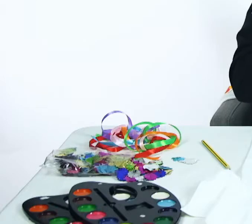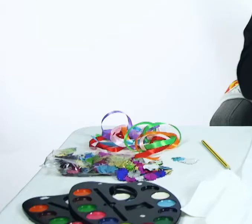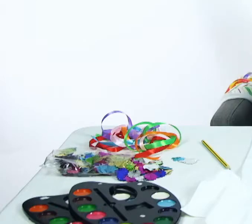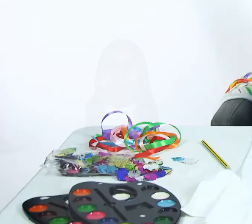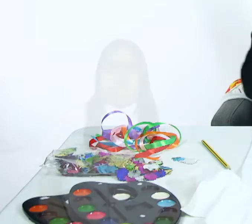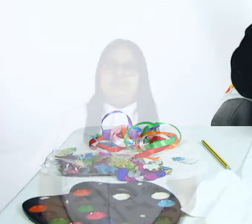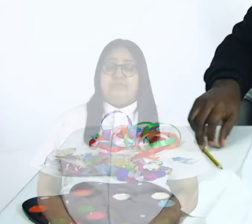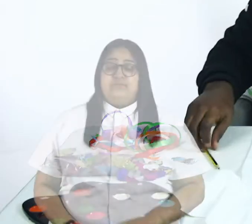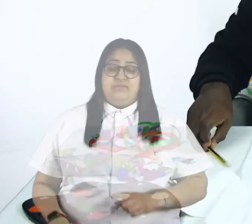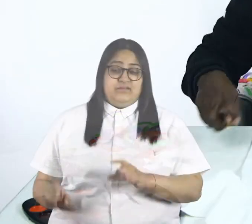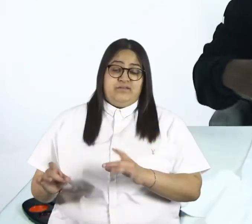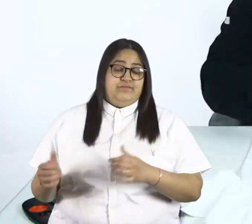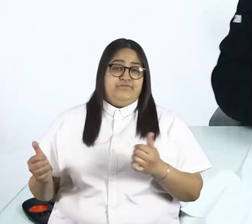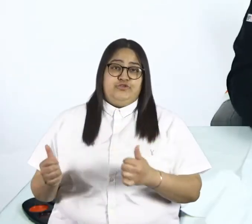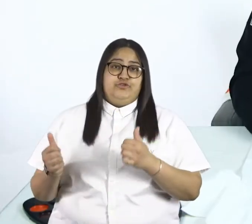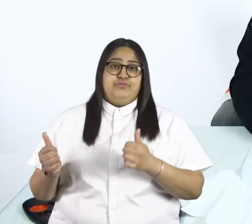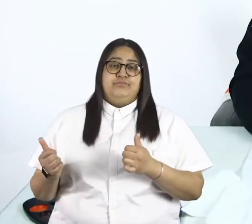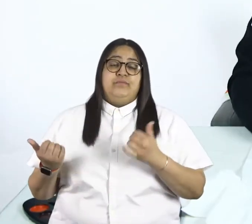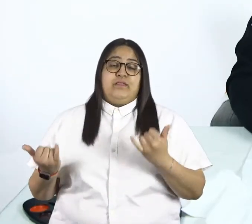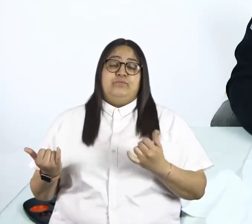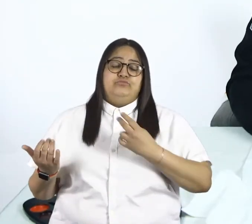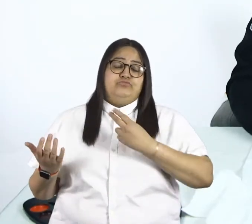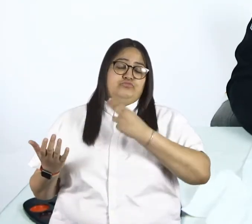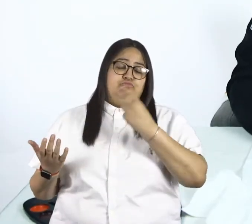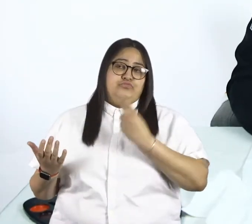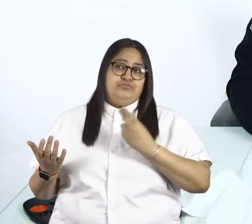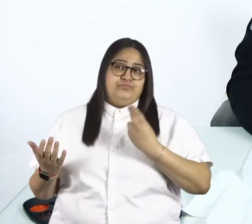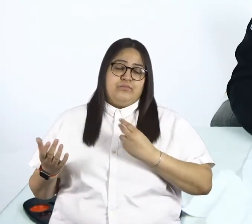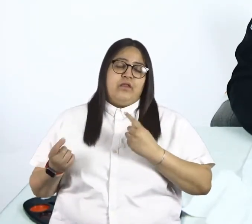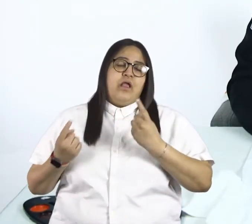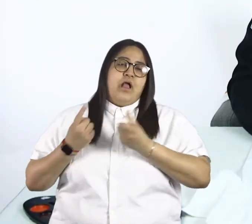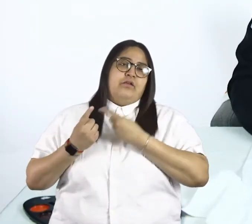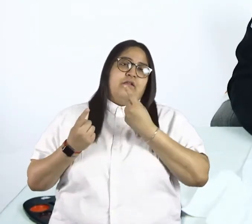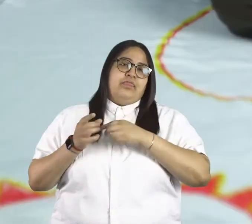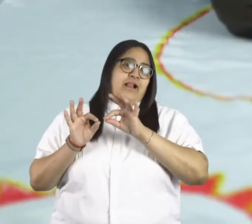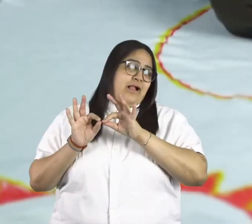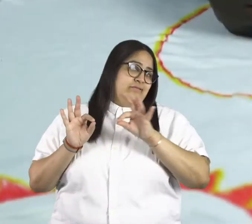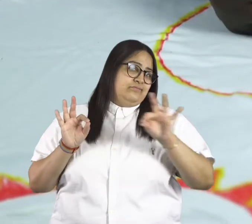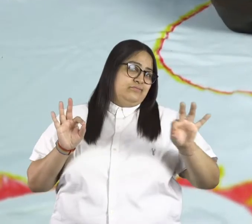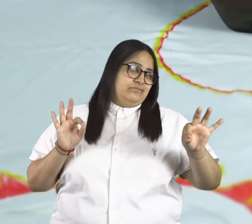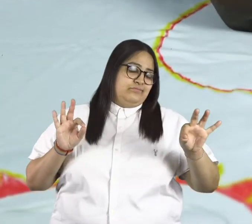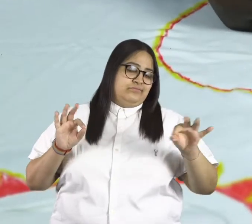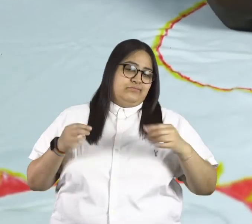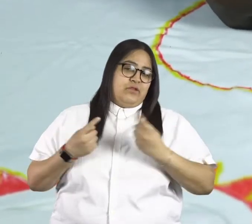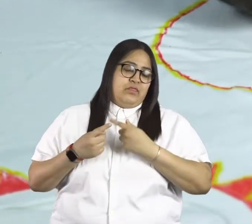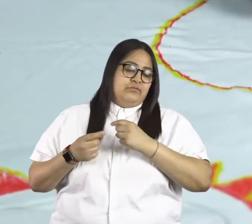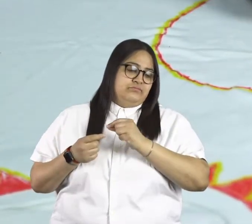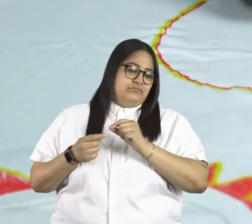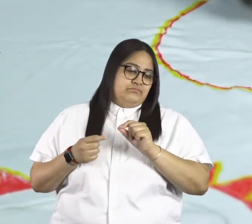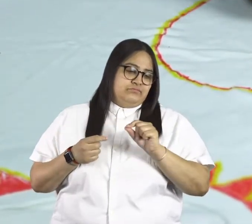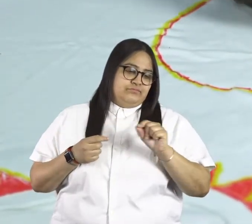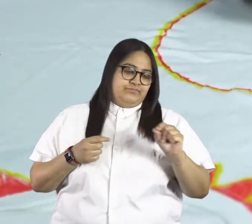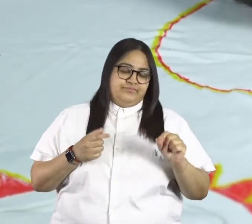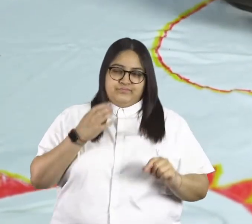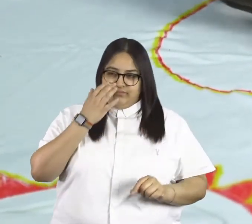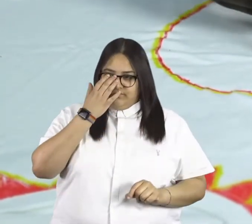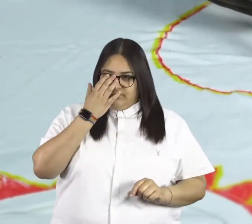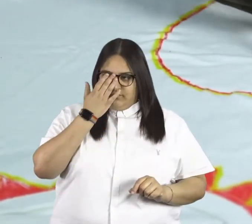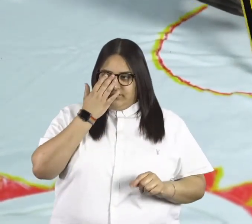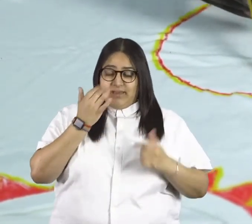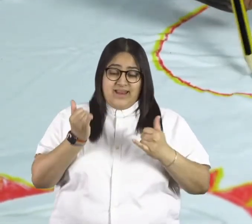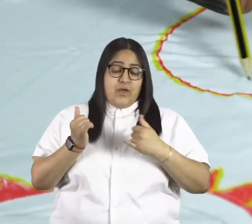And that's that. And then we're going to draw another line. And this is where I will introduce